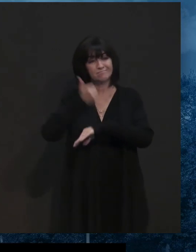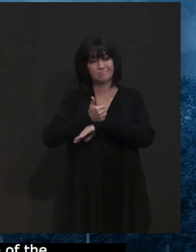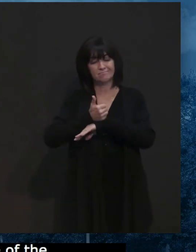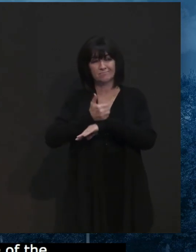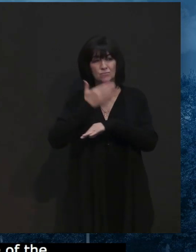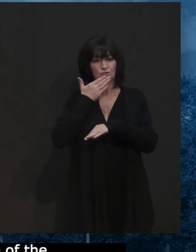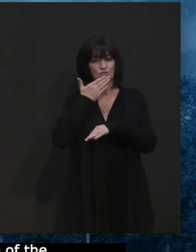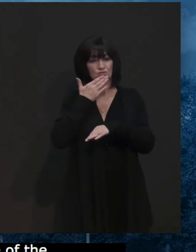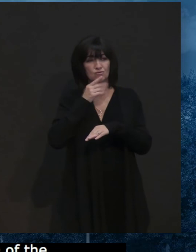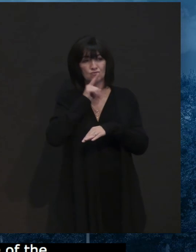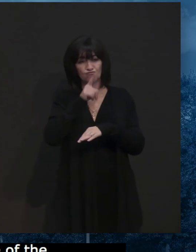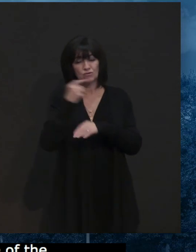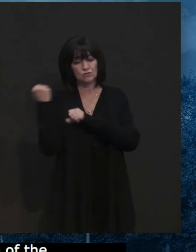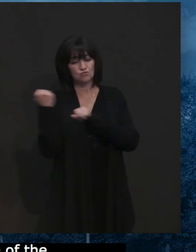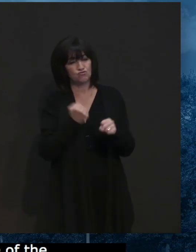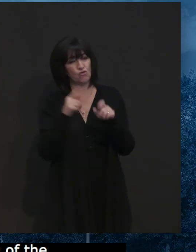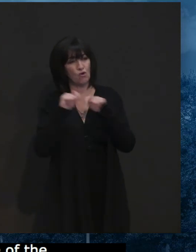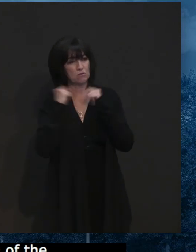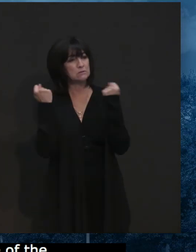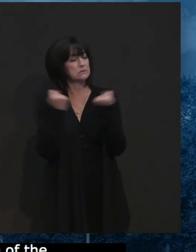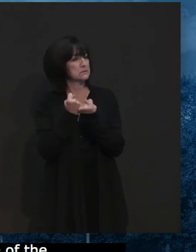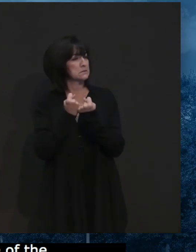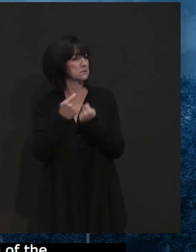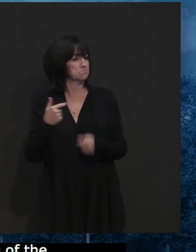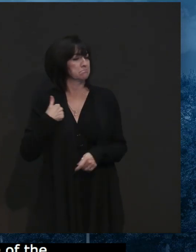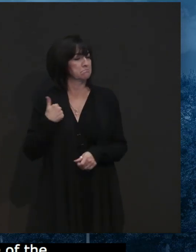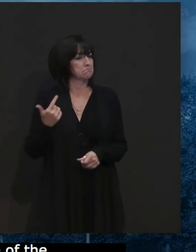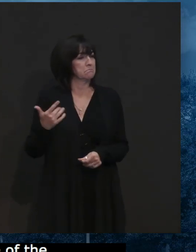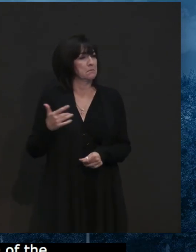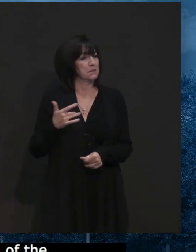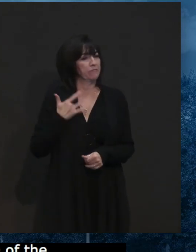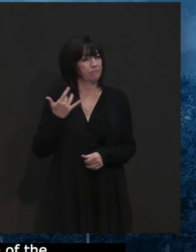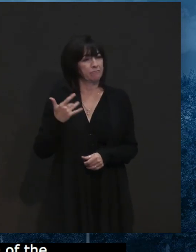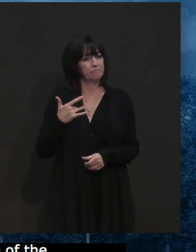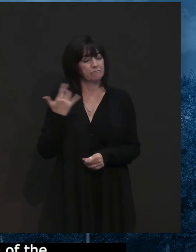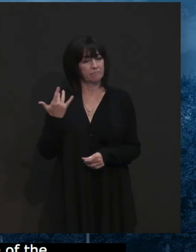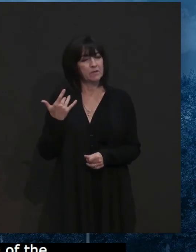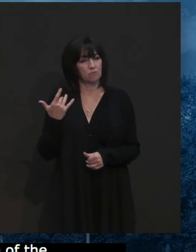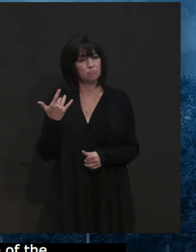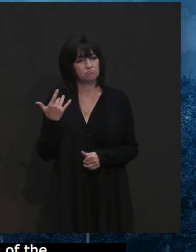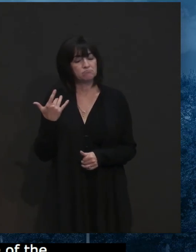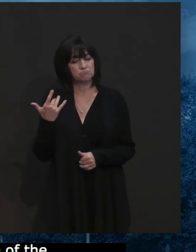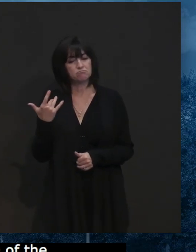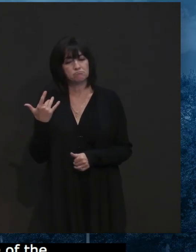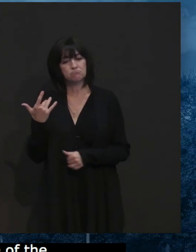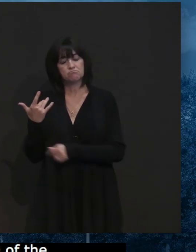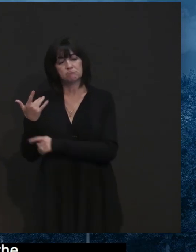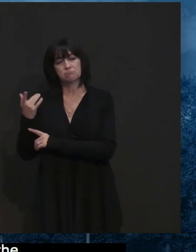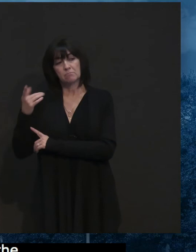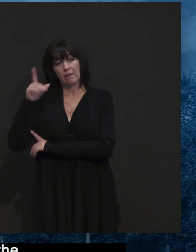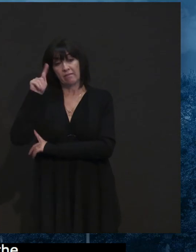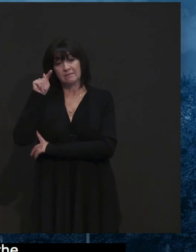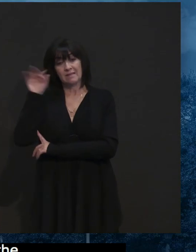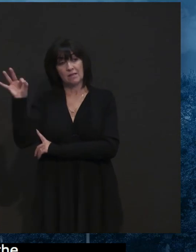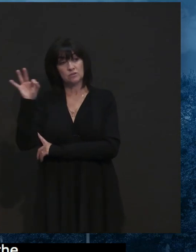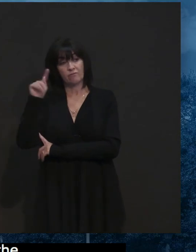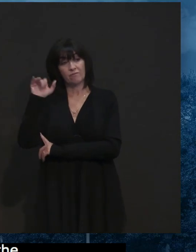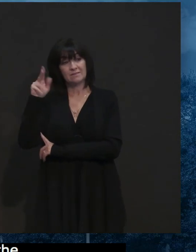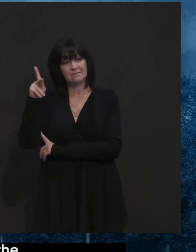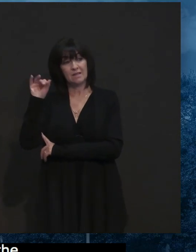I expect, and the President-elect formed a COVID-19 task force, put